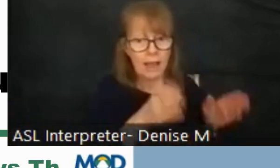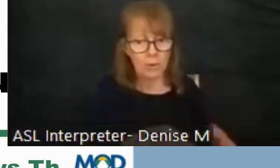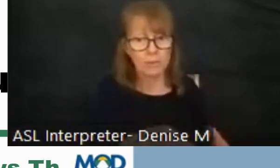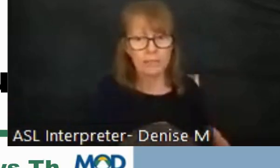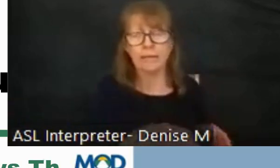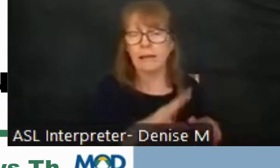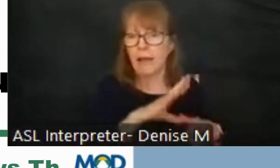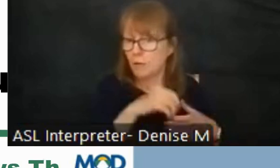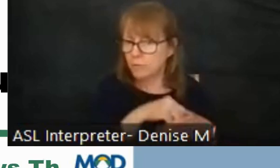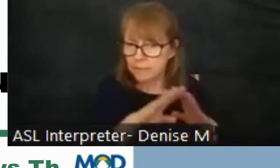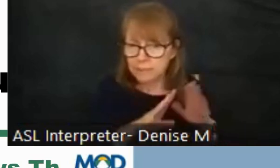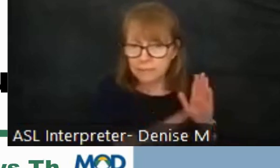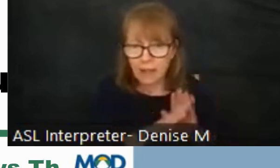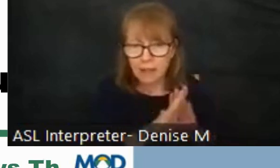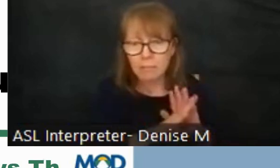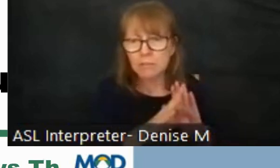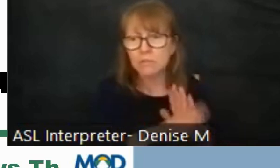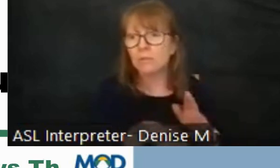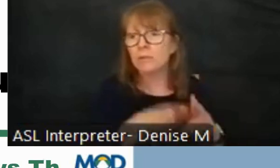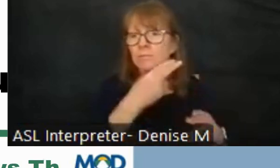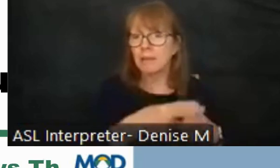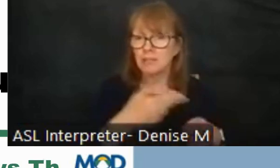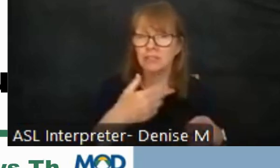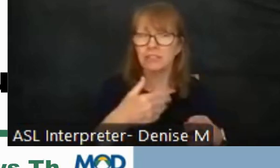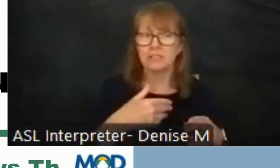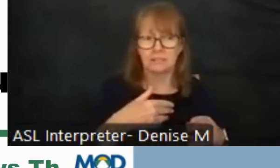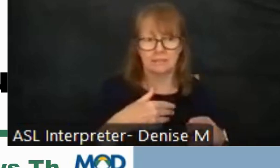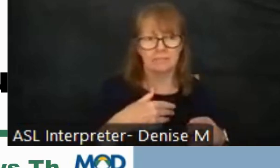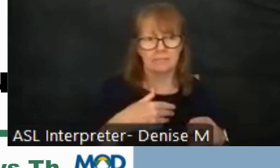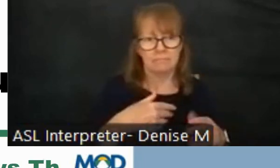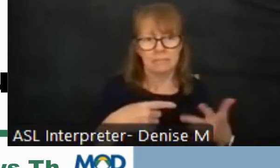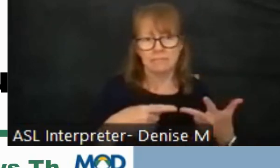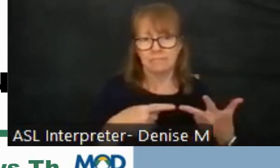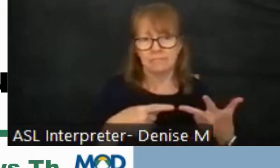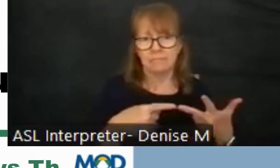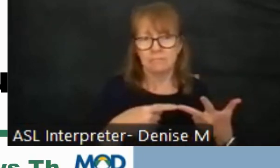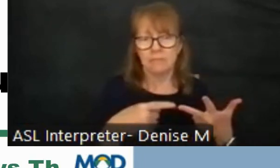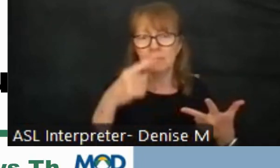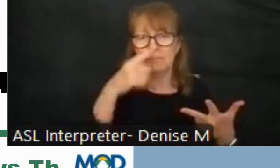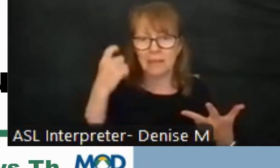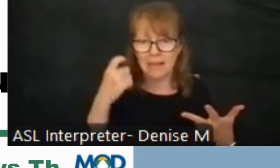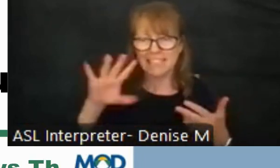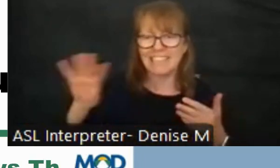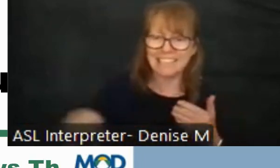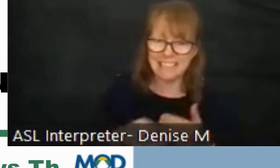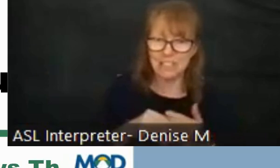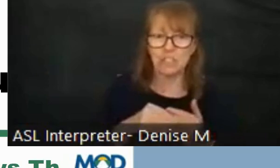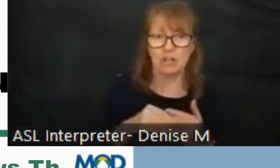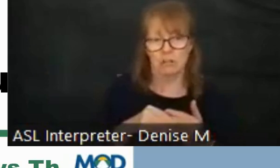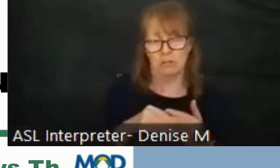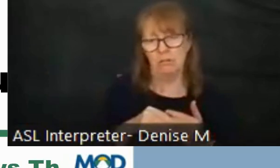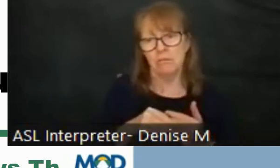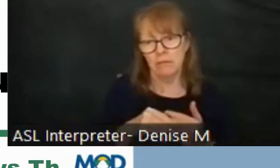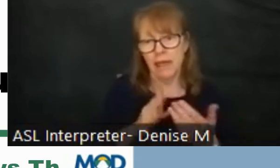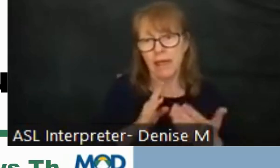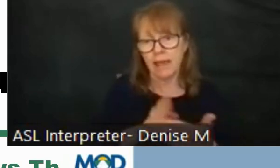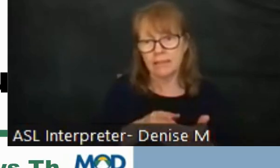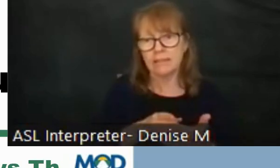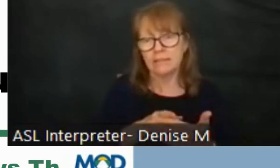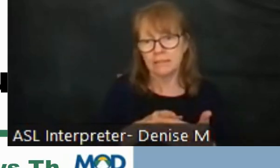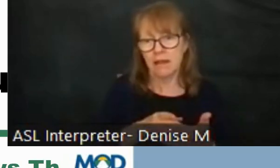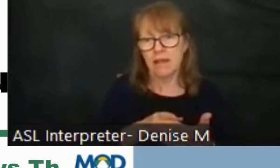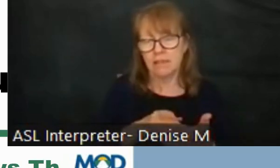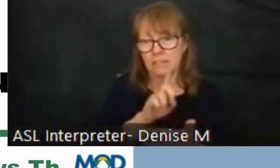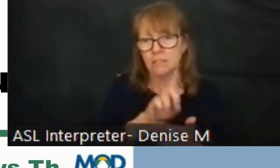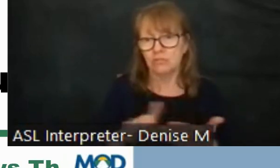developments. And we've mentioned this law simply because it would be an additional anti-discrimination law that it would apply if a housing development